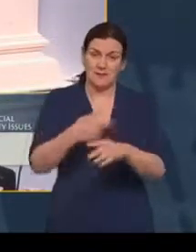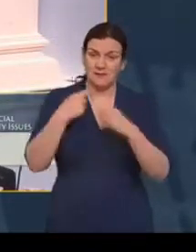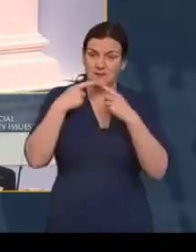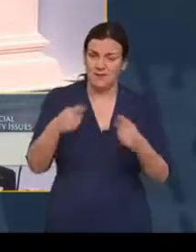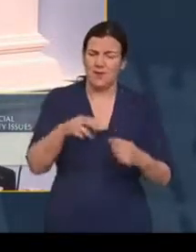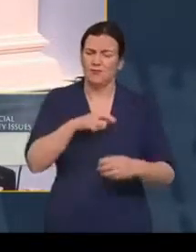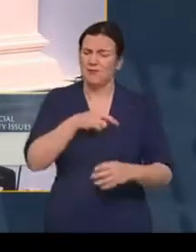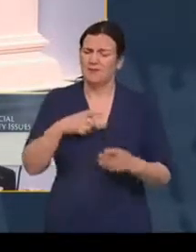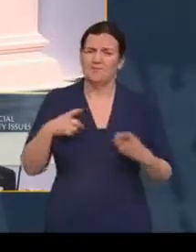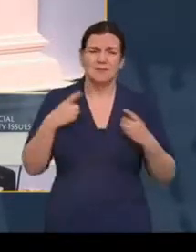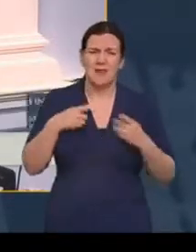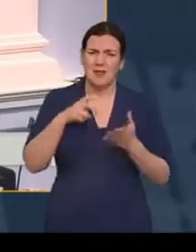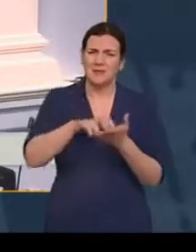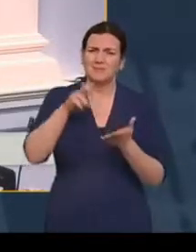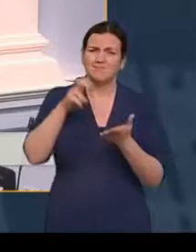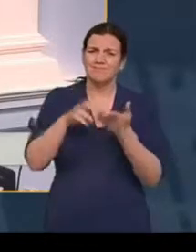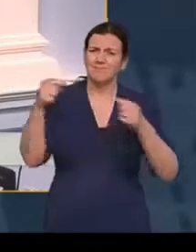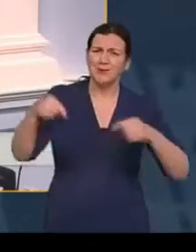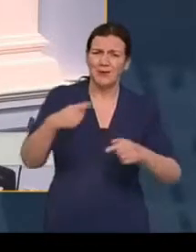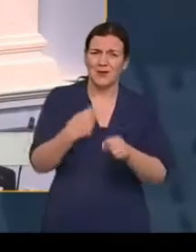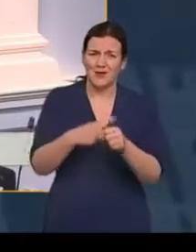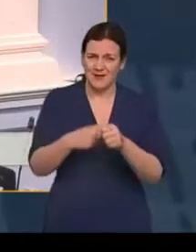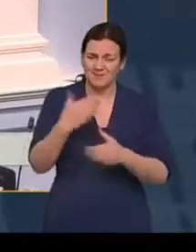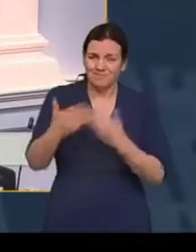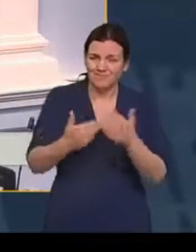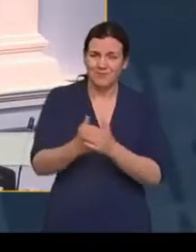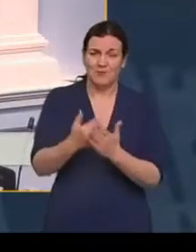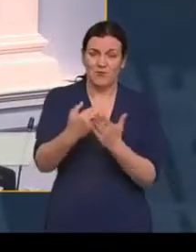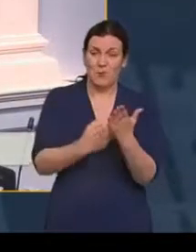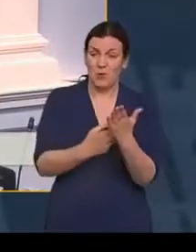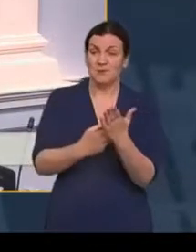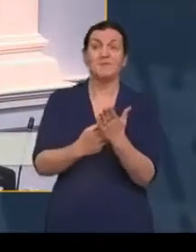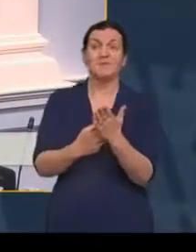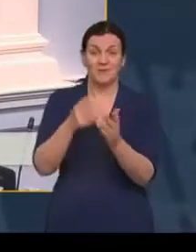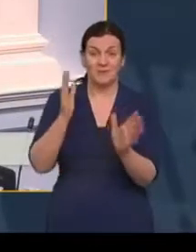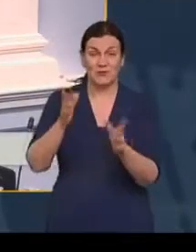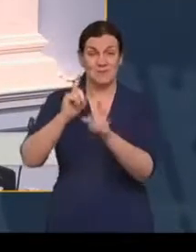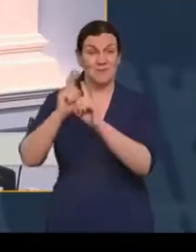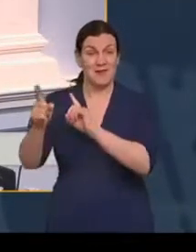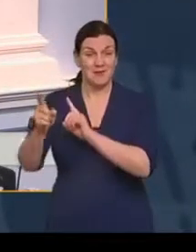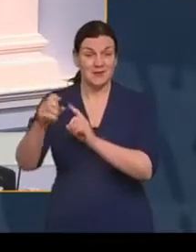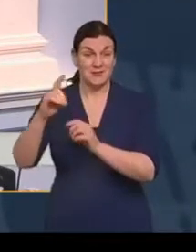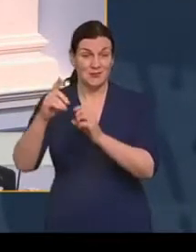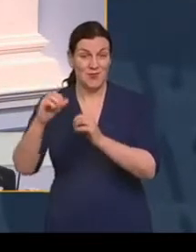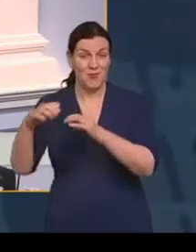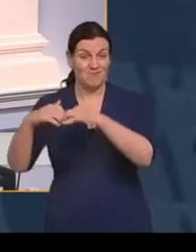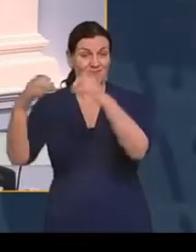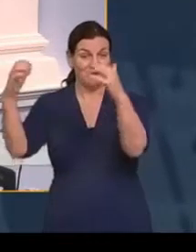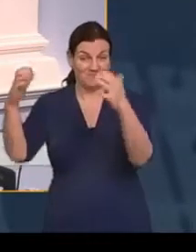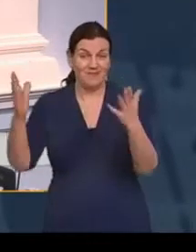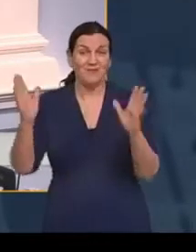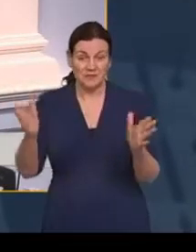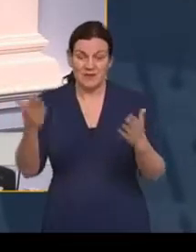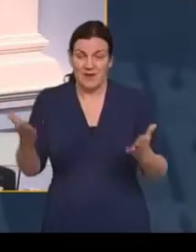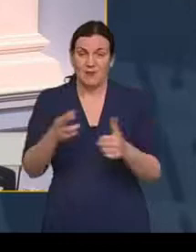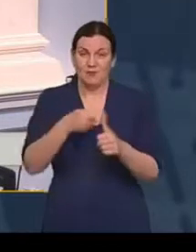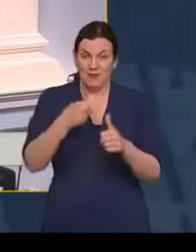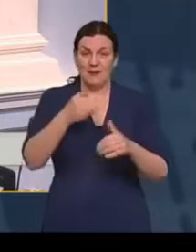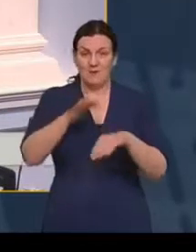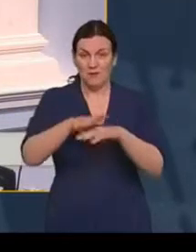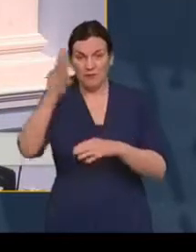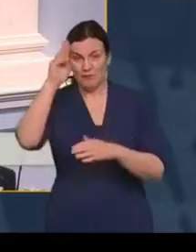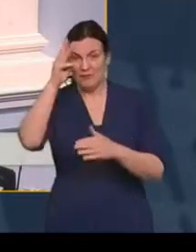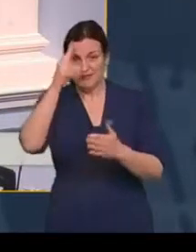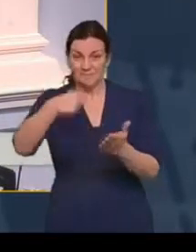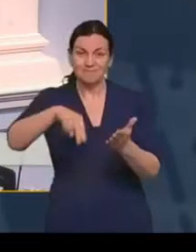the outset that I am delighted to be here again and to report that the bill has passed in the Dáil and is now ready for